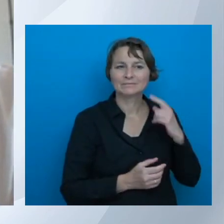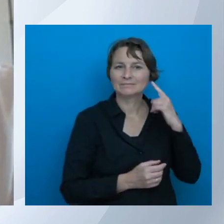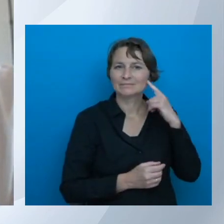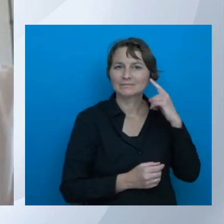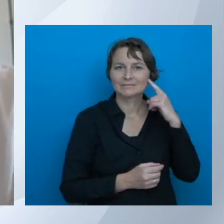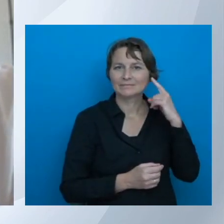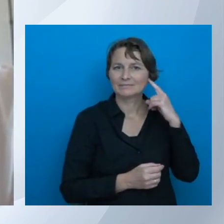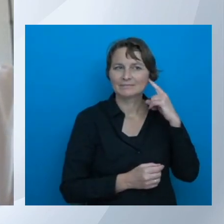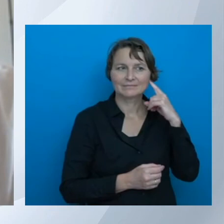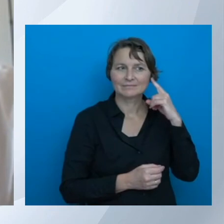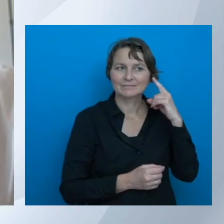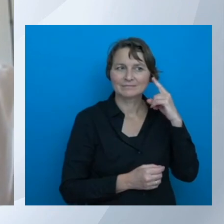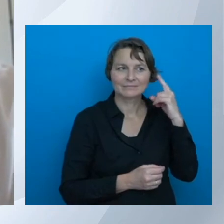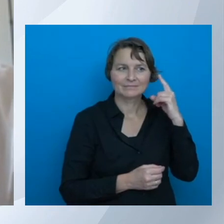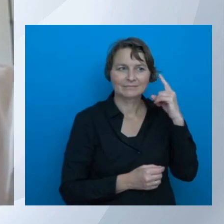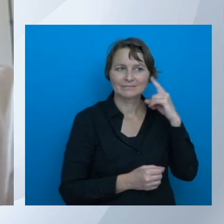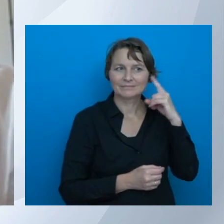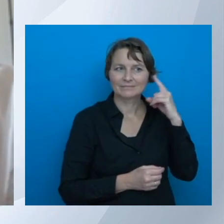Really appreciate it.